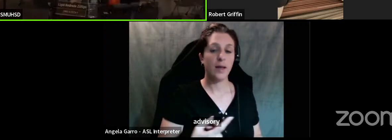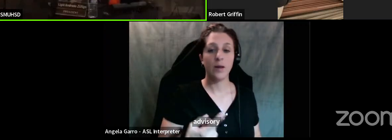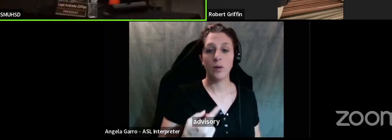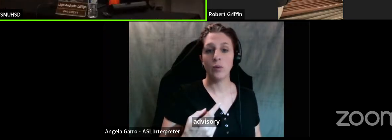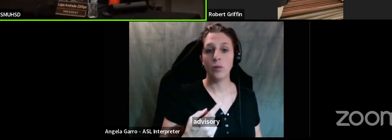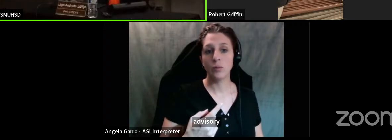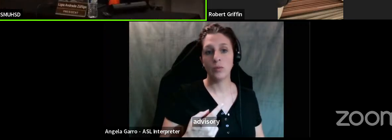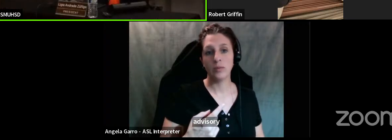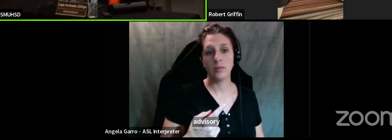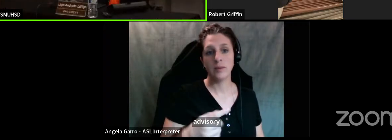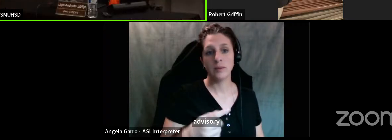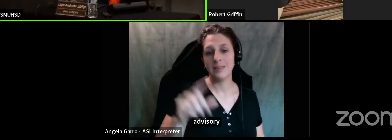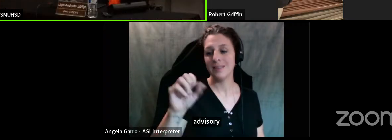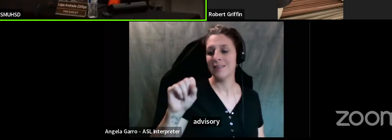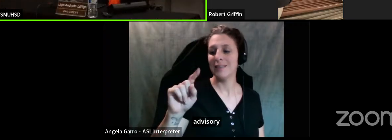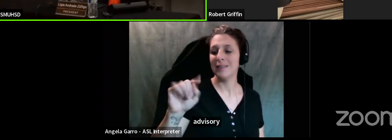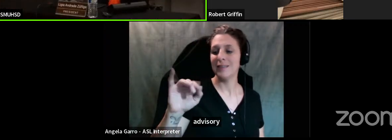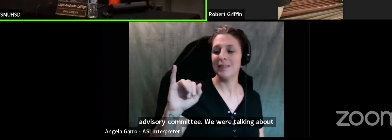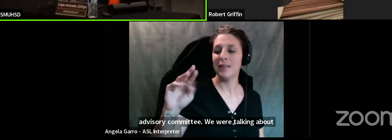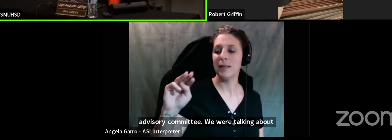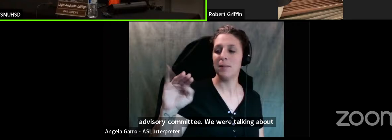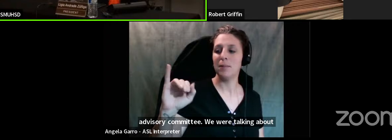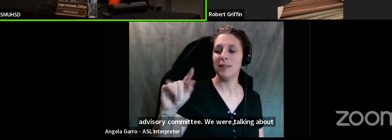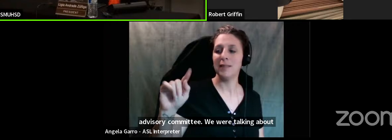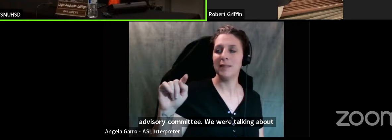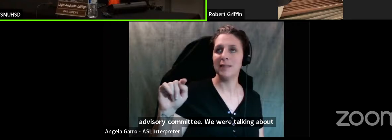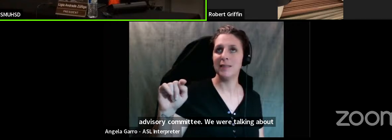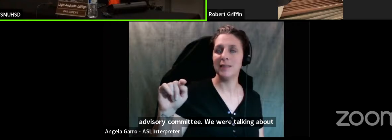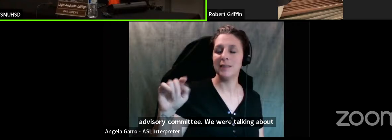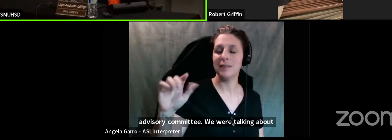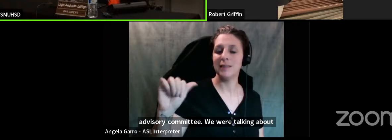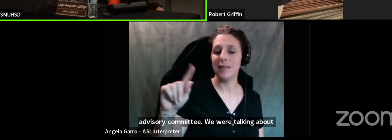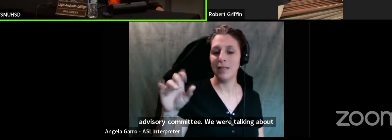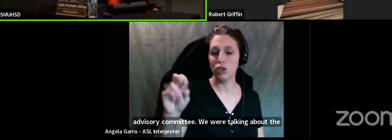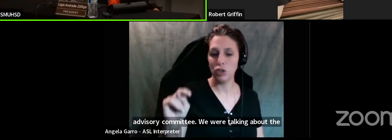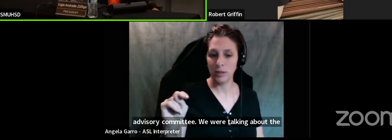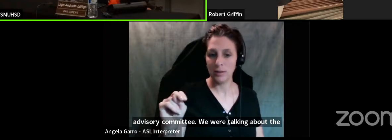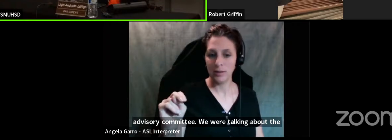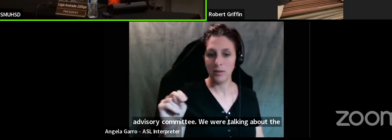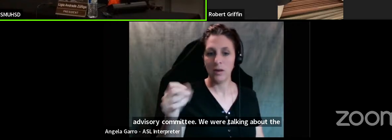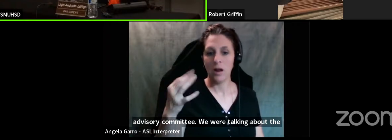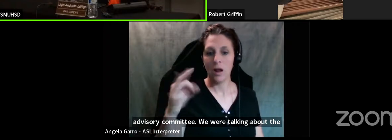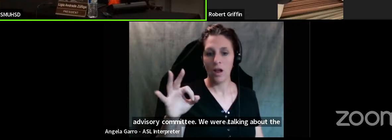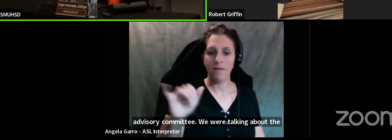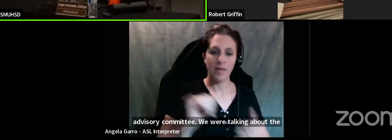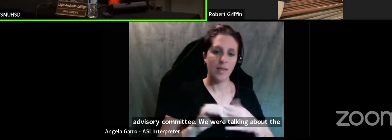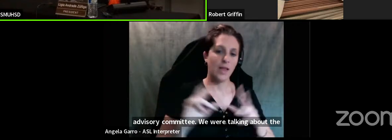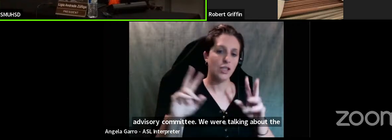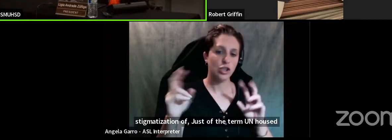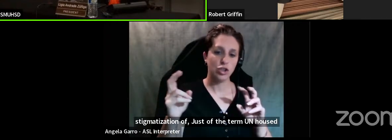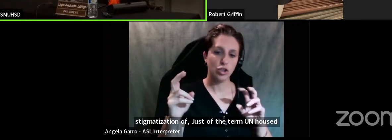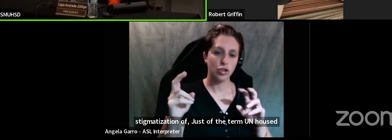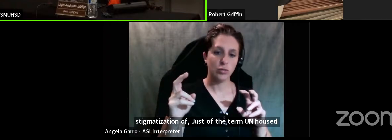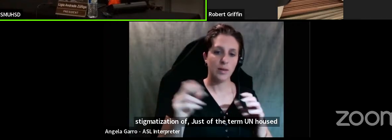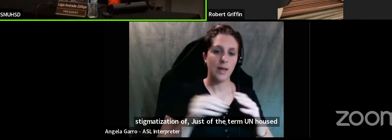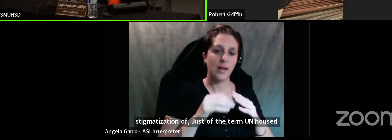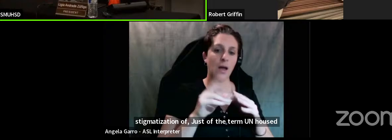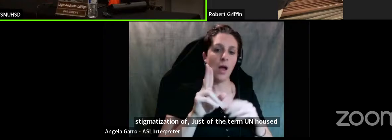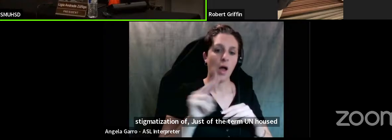the stigmatization of just of the term unhoused or homeless,